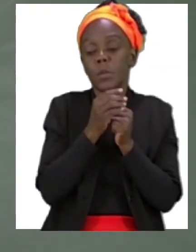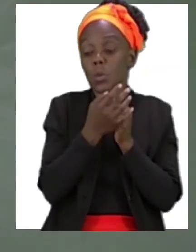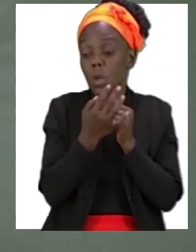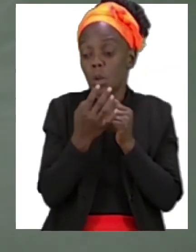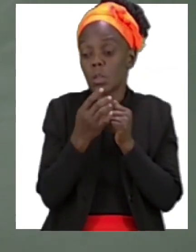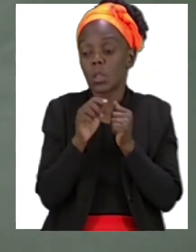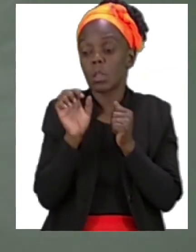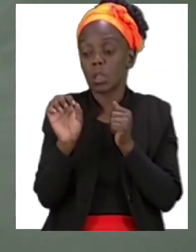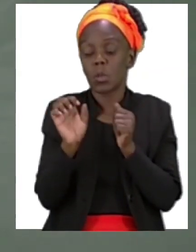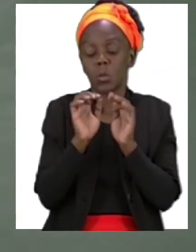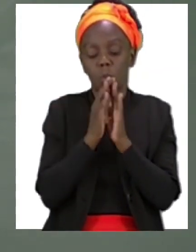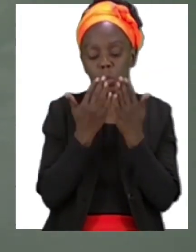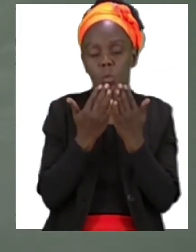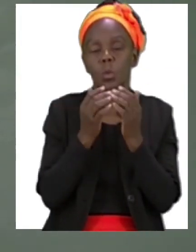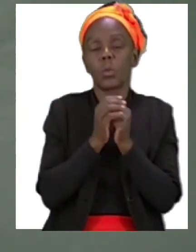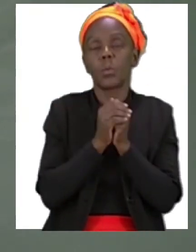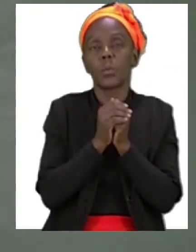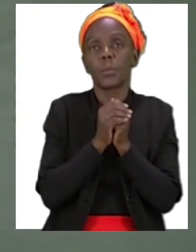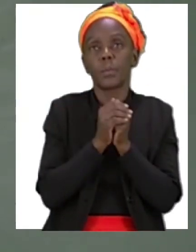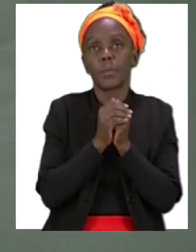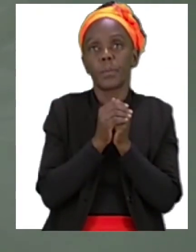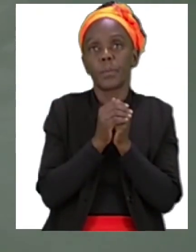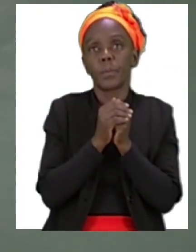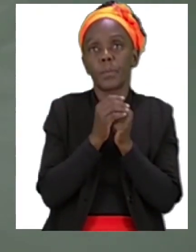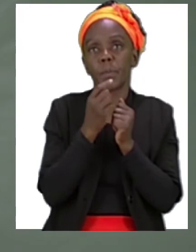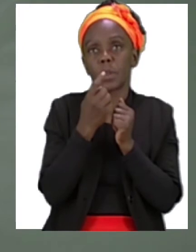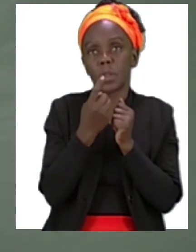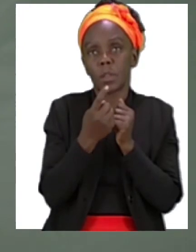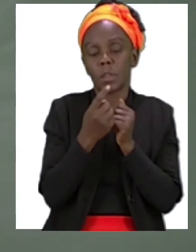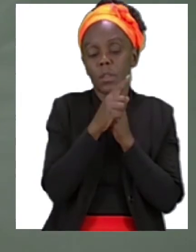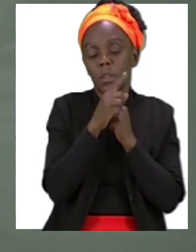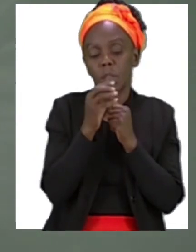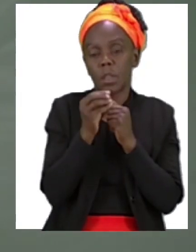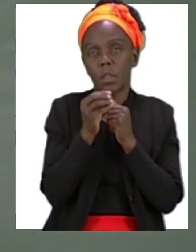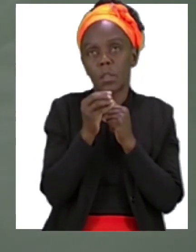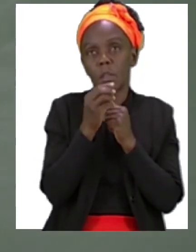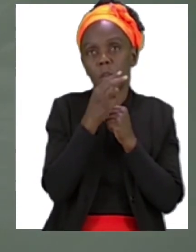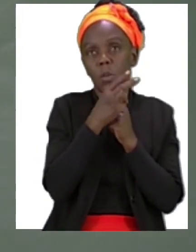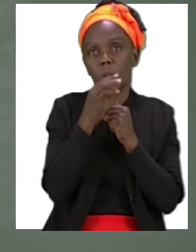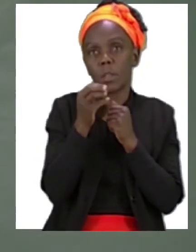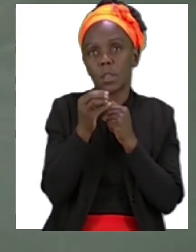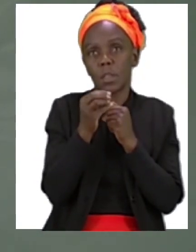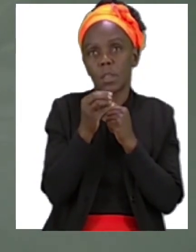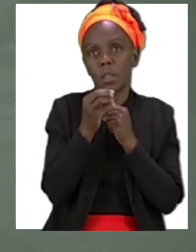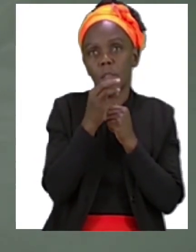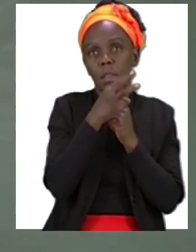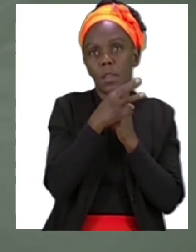count here on the board. Let's begin. 10,